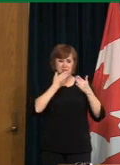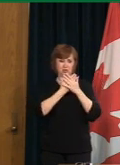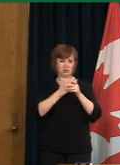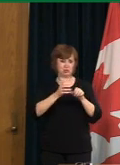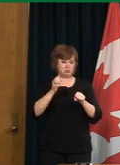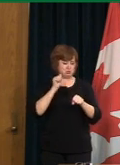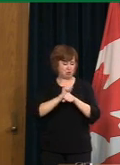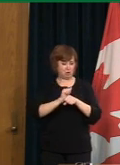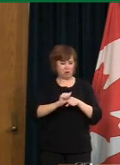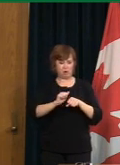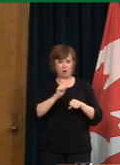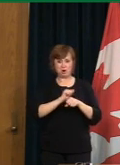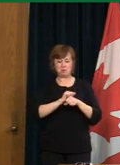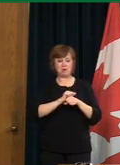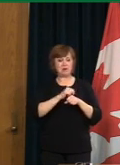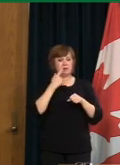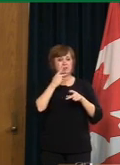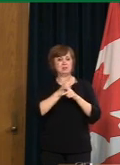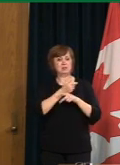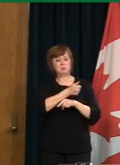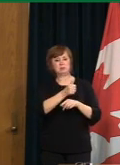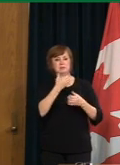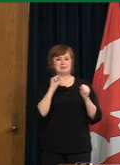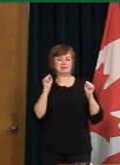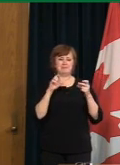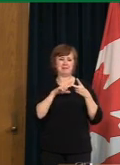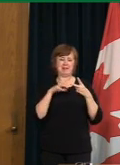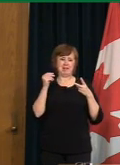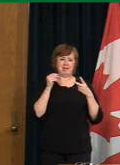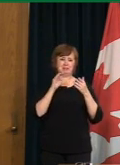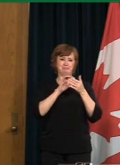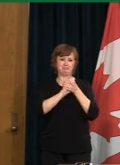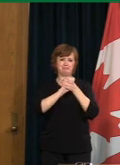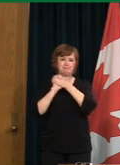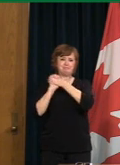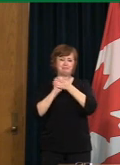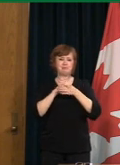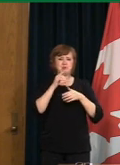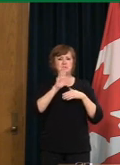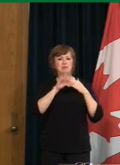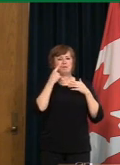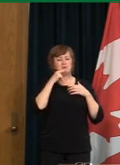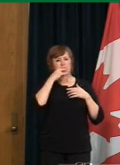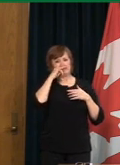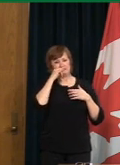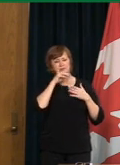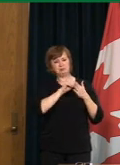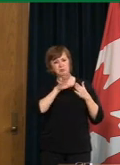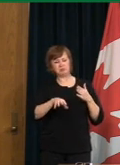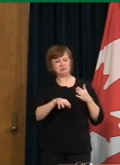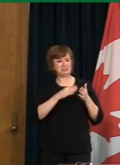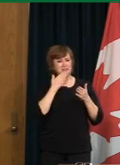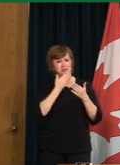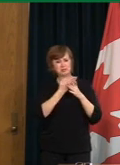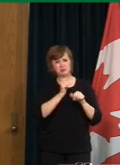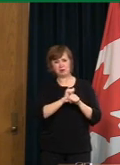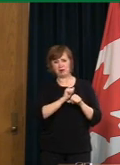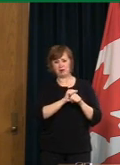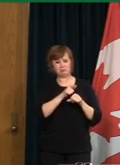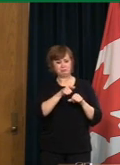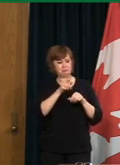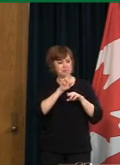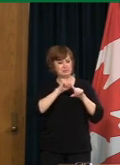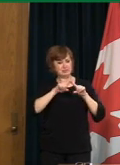safe, and a shout out to all of the kids that are doing things in a very different manner, wearing masks wherever they go,